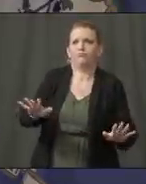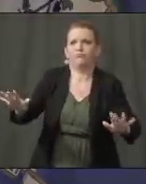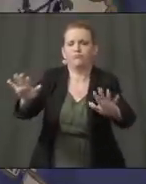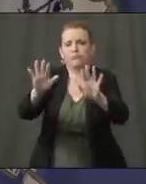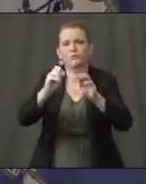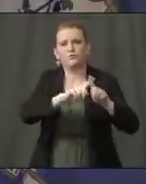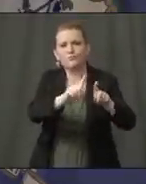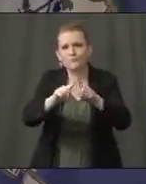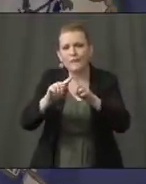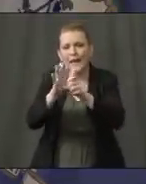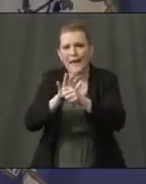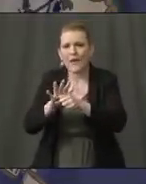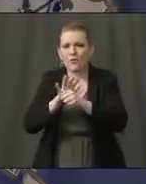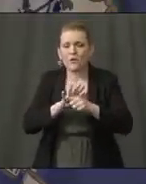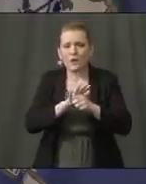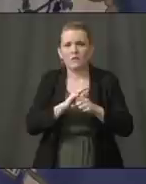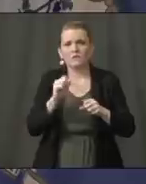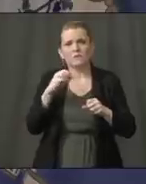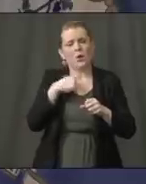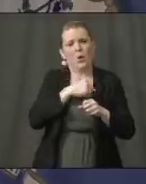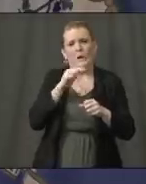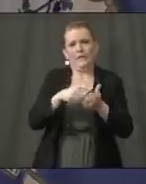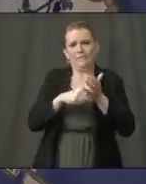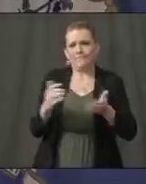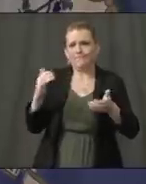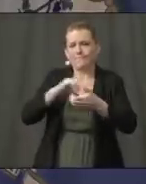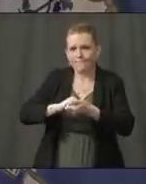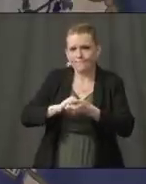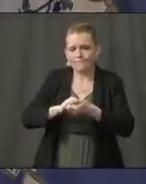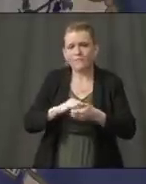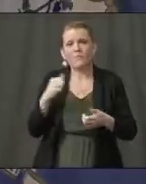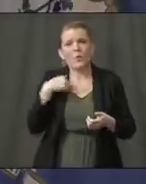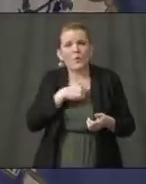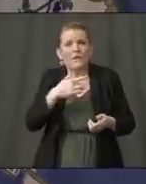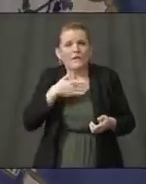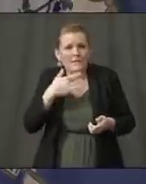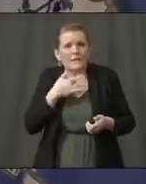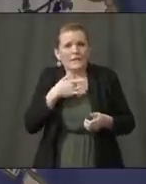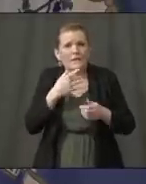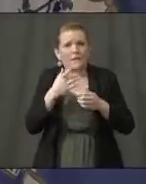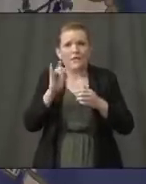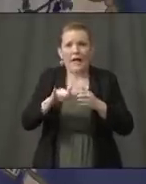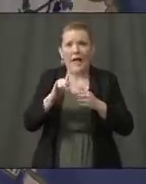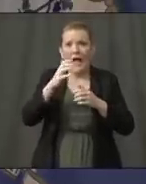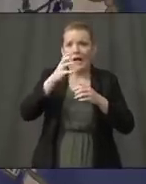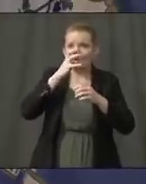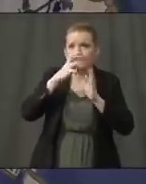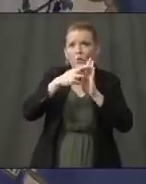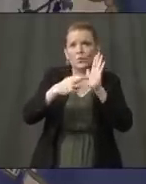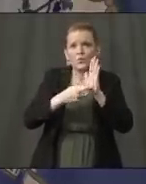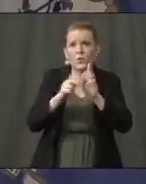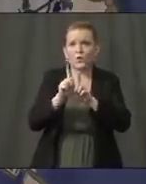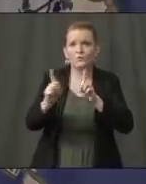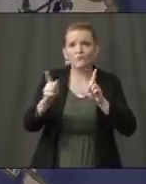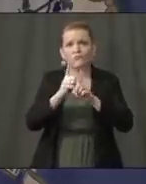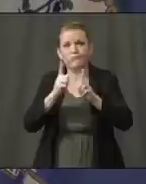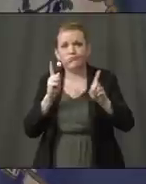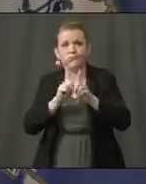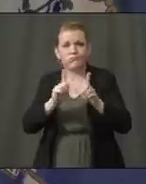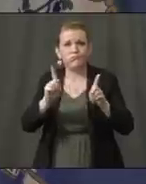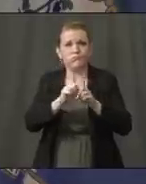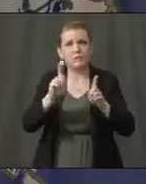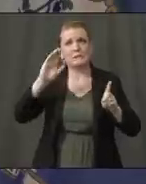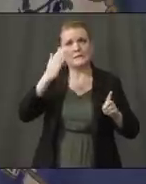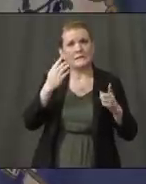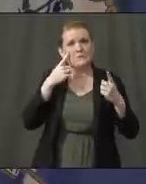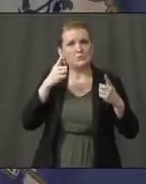is maybe beginning to work. Let's say we're a week or so behind New York in terms of the effects of that, but it also meant we are a week or so ahead of New